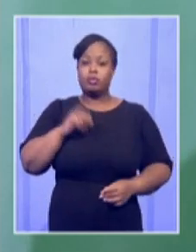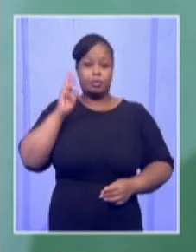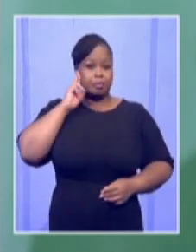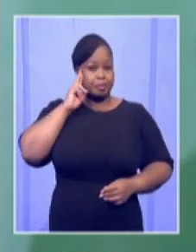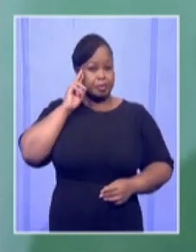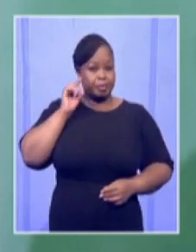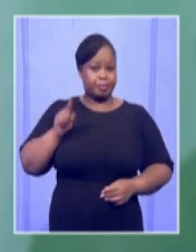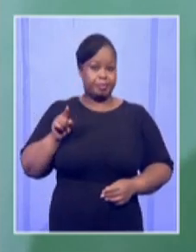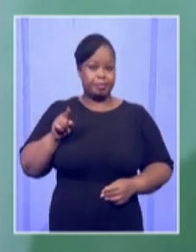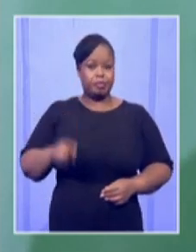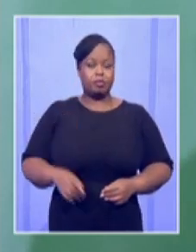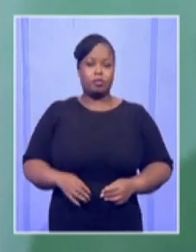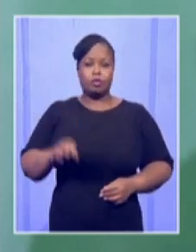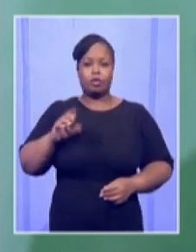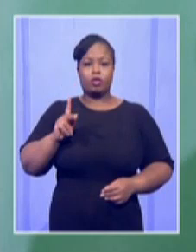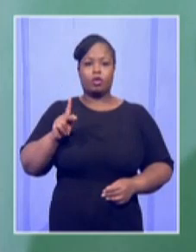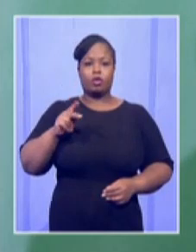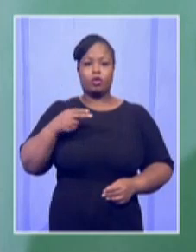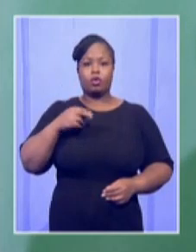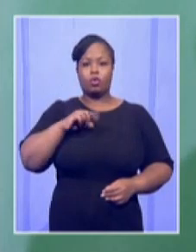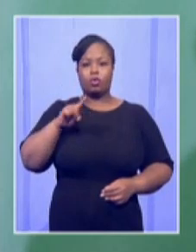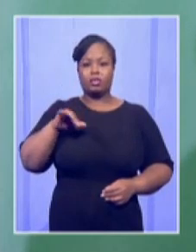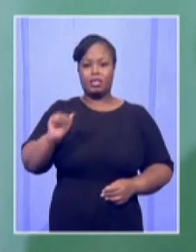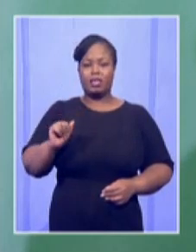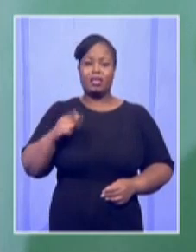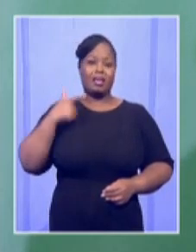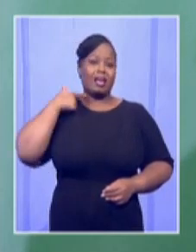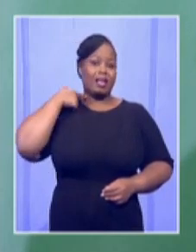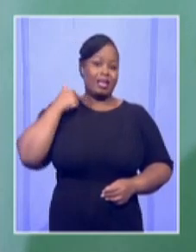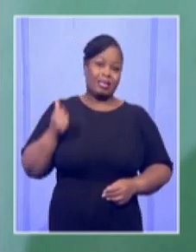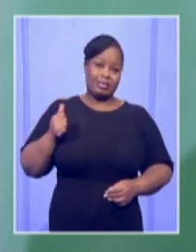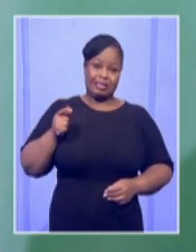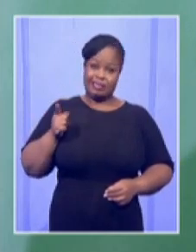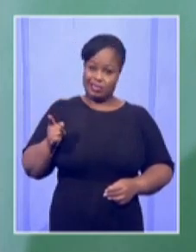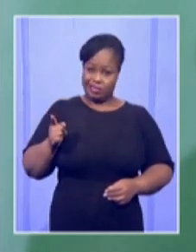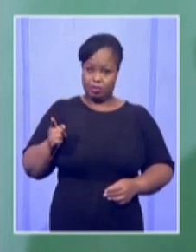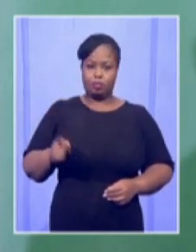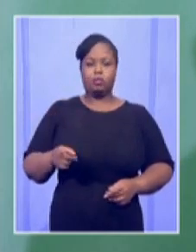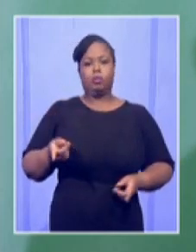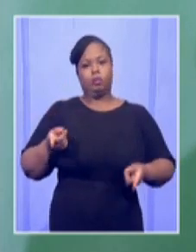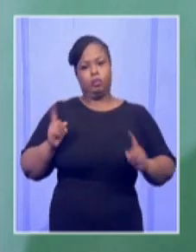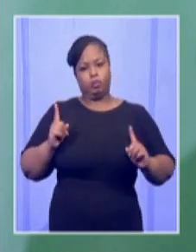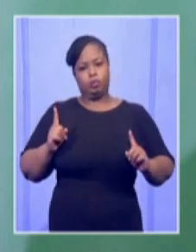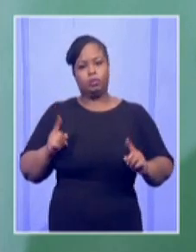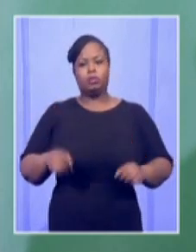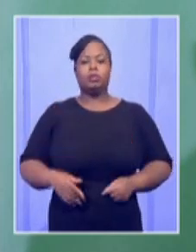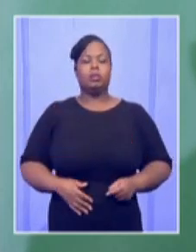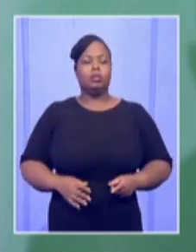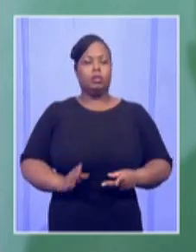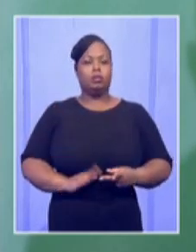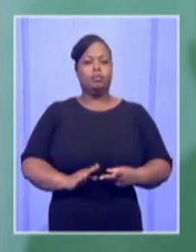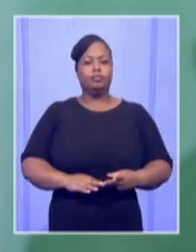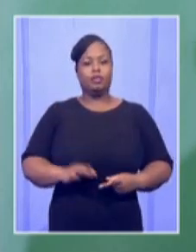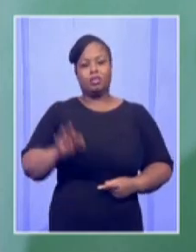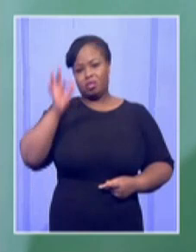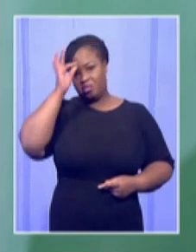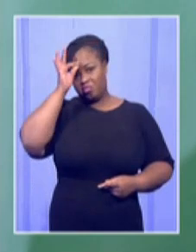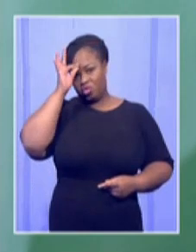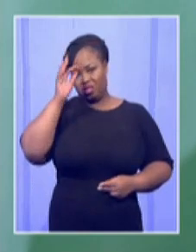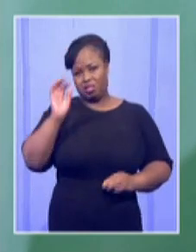of Collins Khoza in Alexander, which is one of those that have arisen. The issues around police